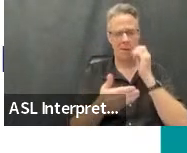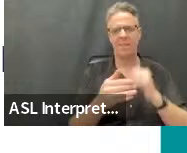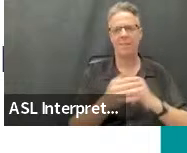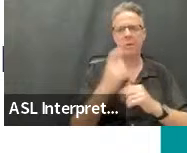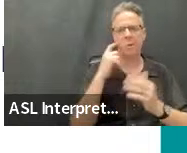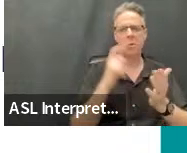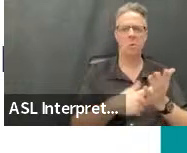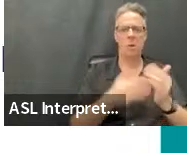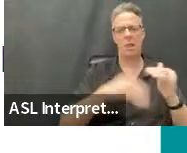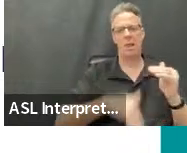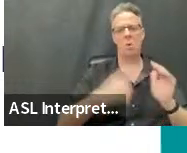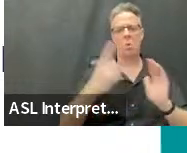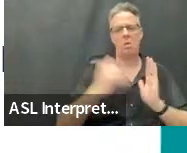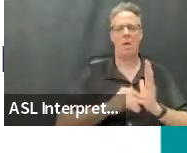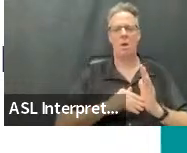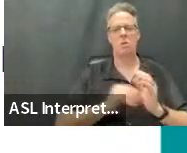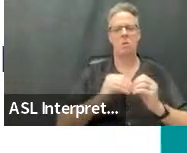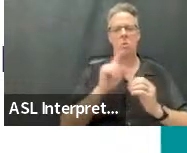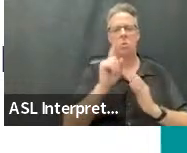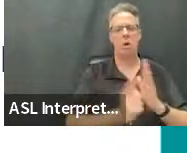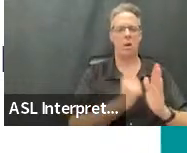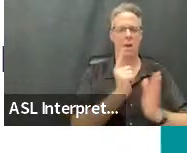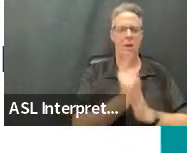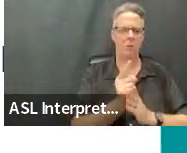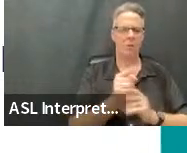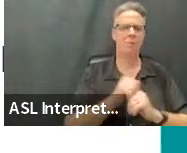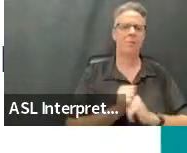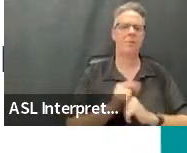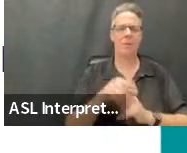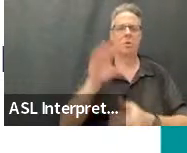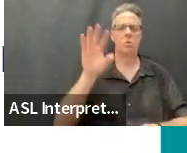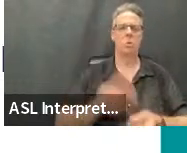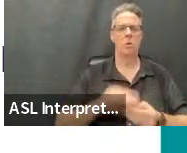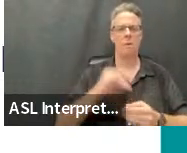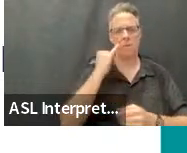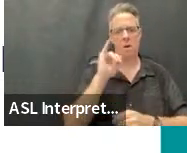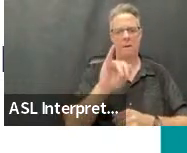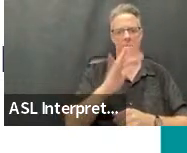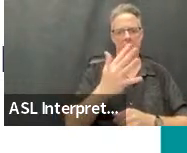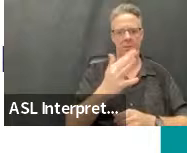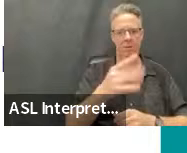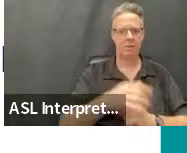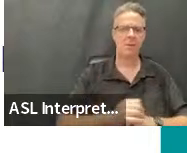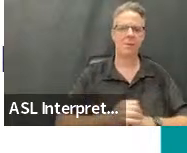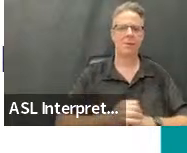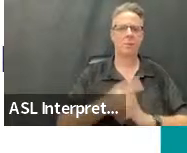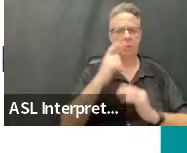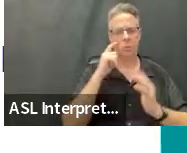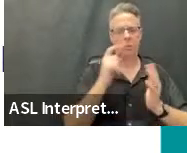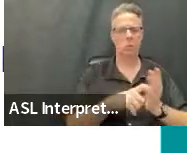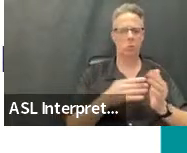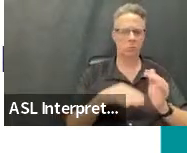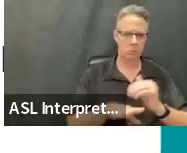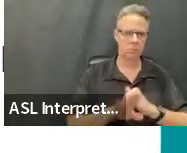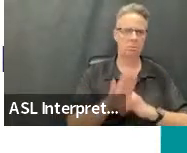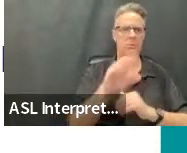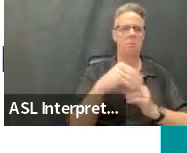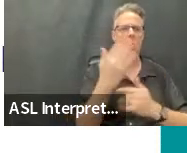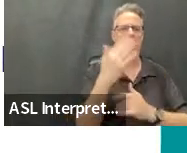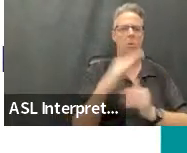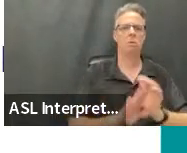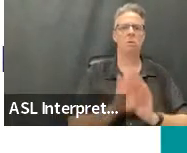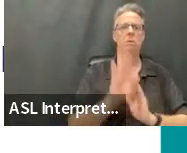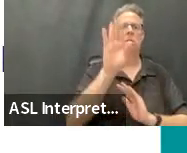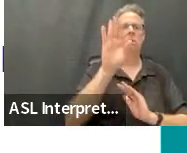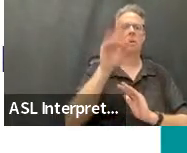less than 1,000 vehicles an hour. This is total at the I-5 bridge. You can kind of see it increasing in the AM, and then the PM